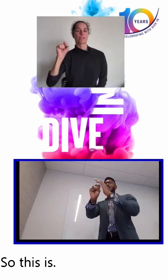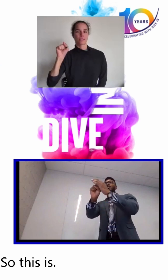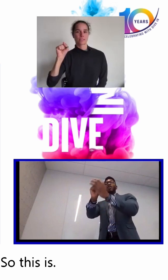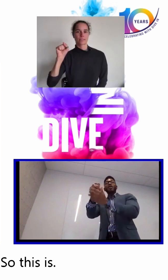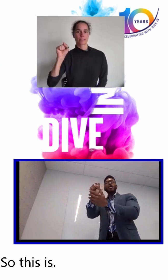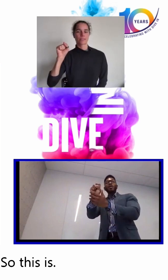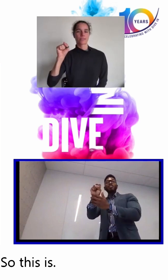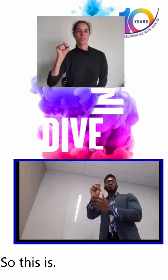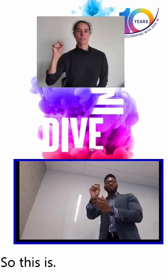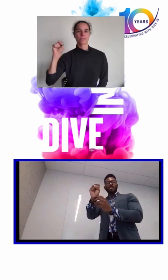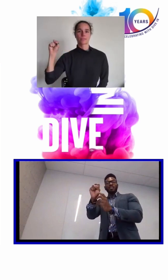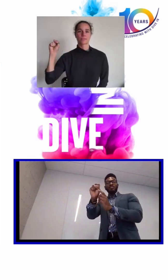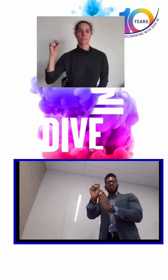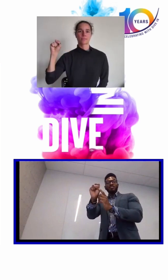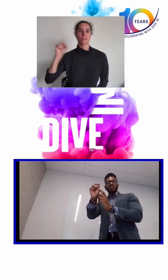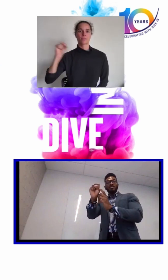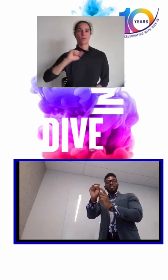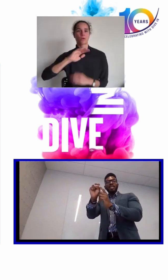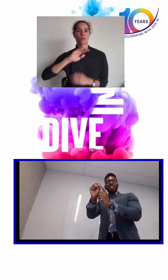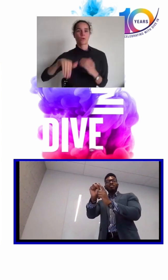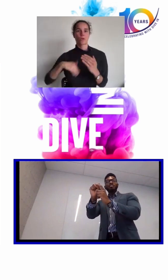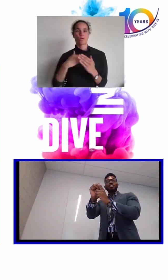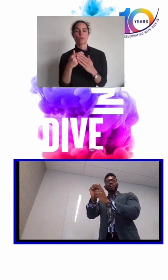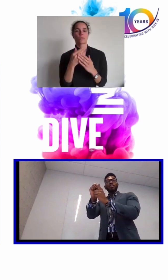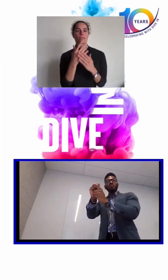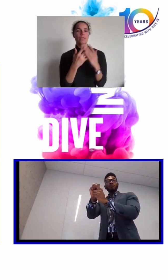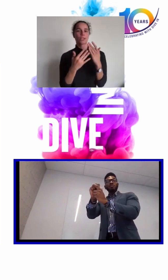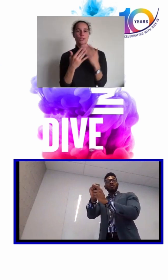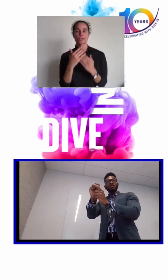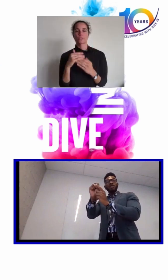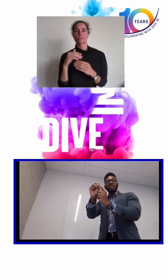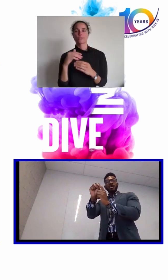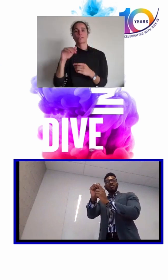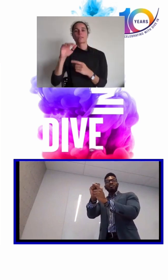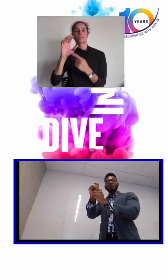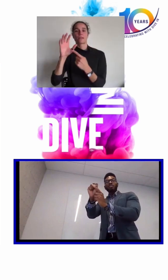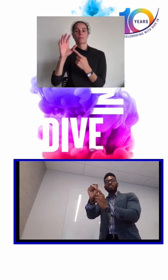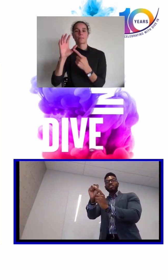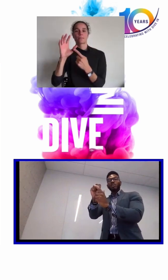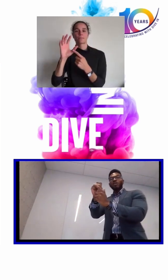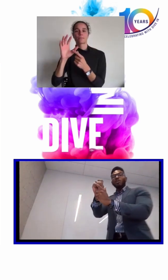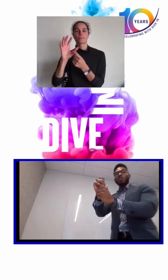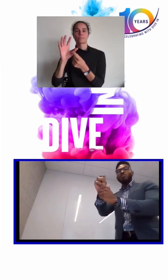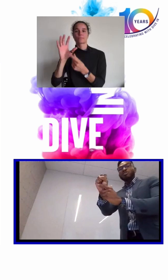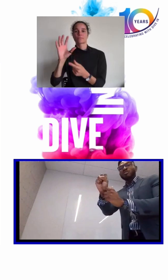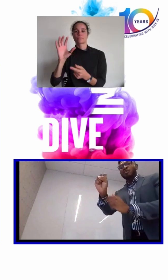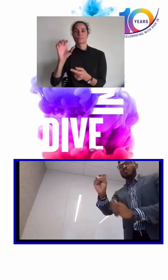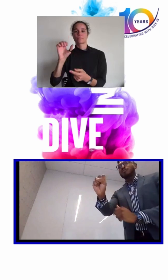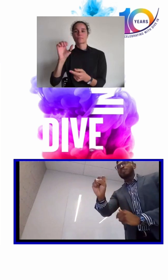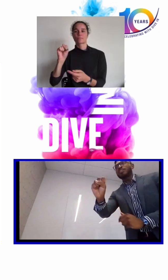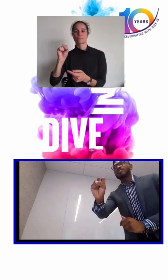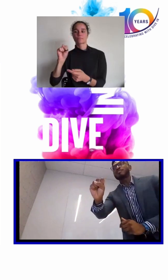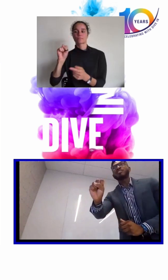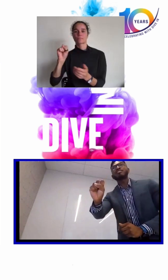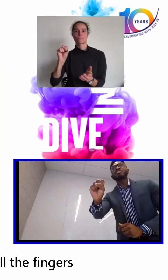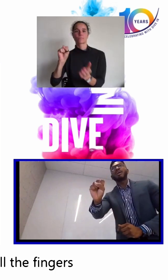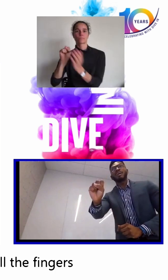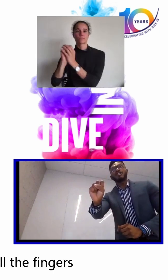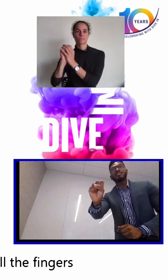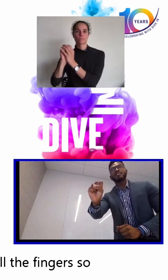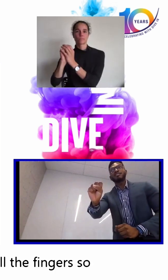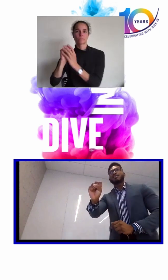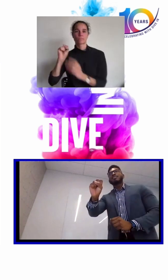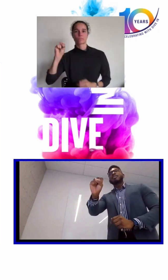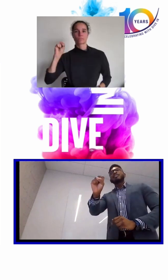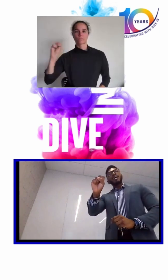S has all the fingers and the thumb is touching almost all the fingers. So this is your